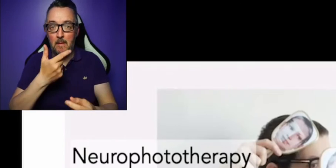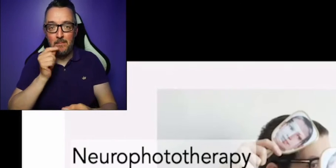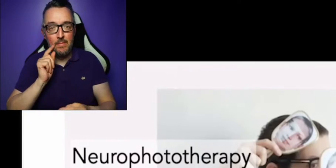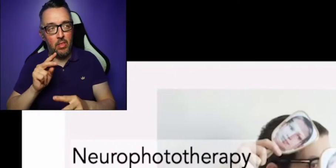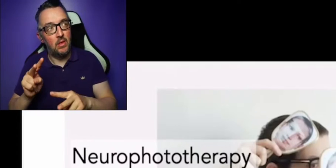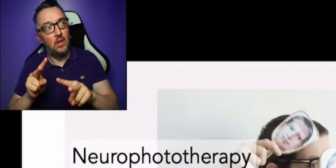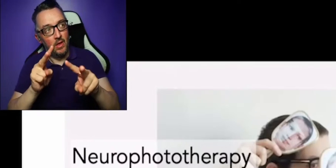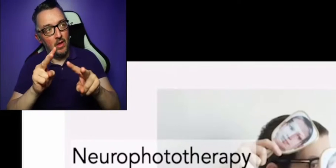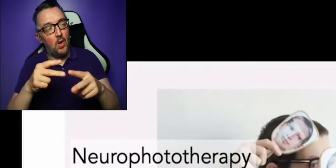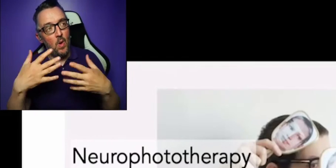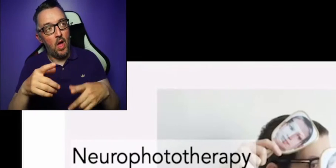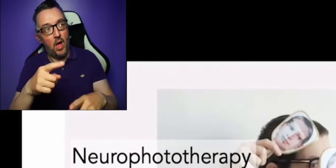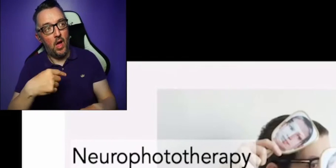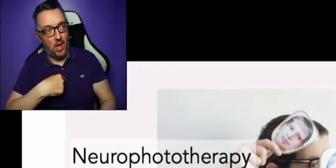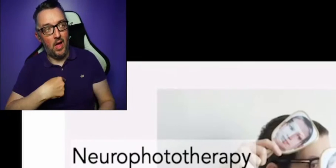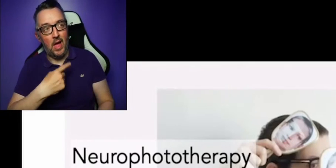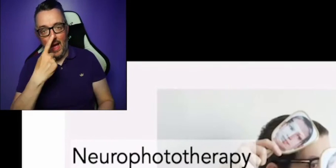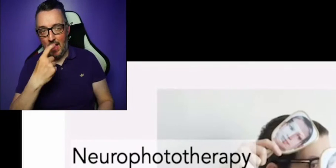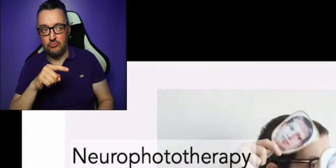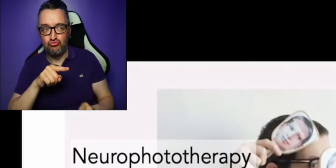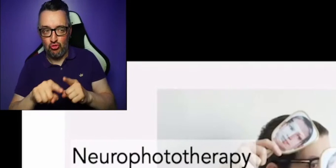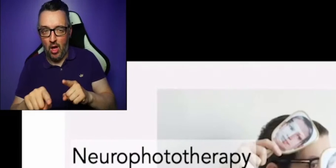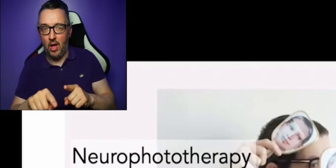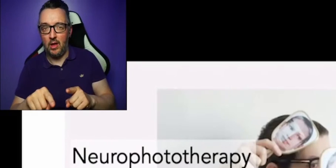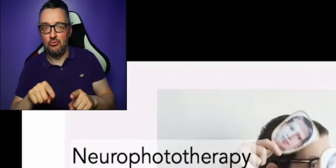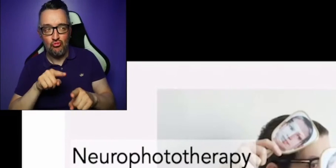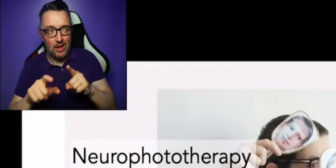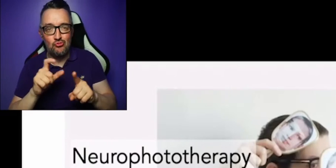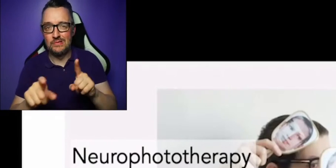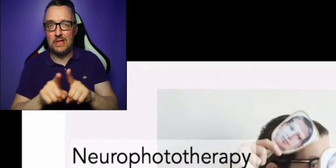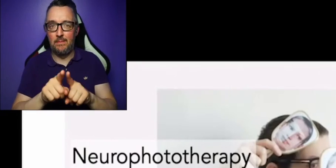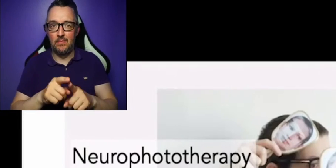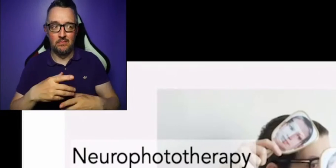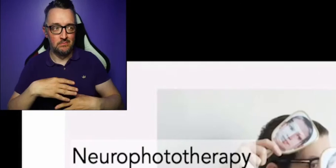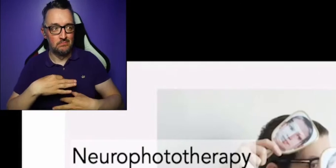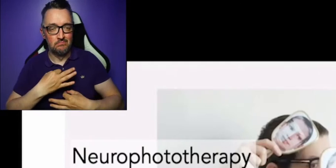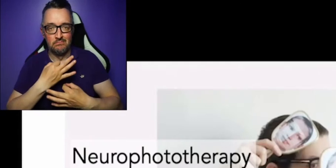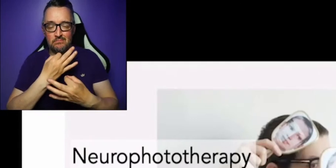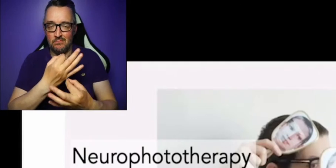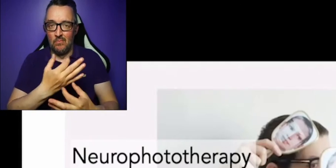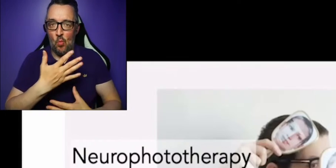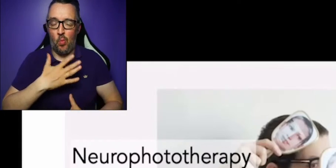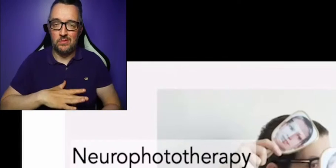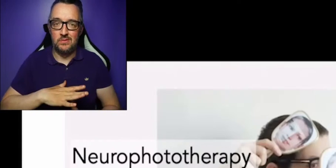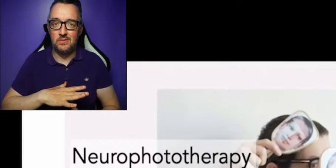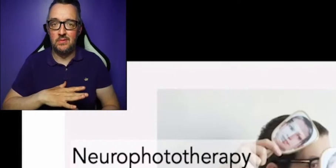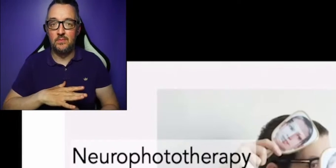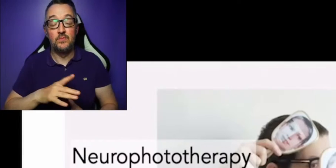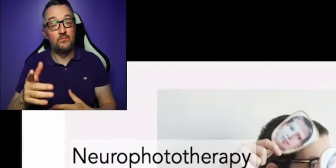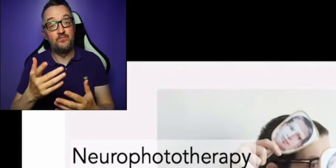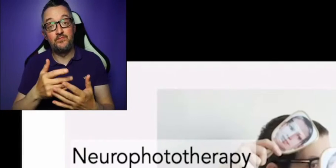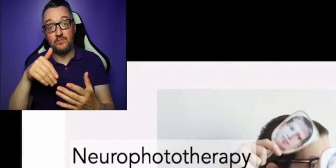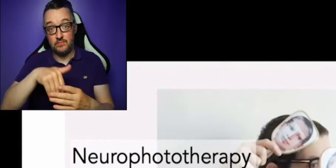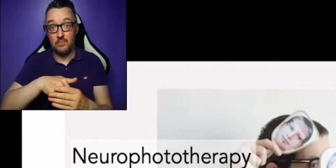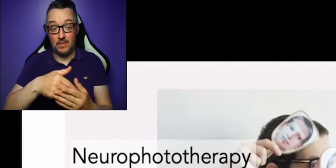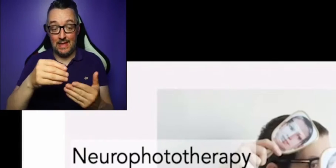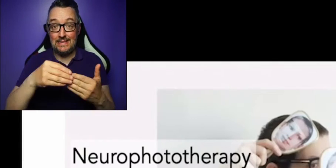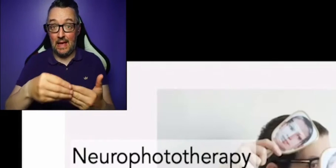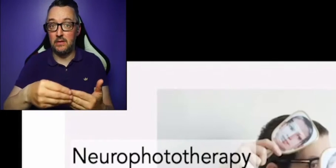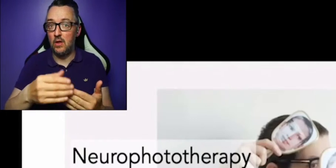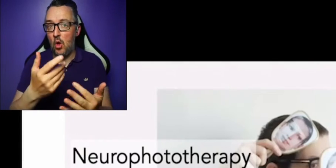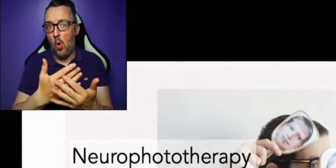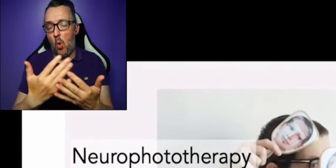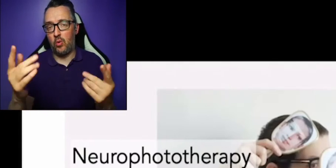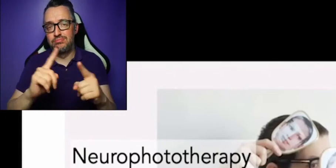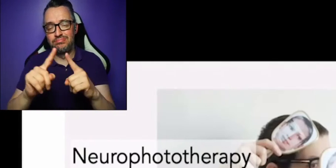inspiration for people to have a go and try it. Mm-hmm. And, you know, there's lots of ideas in there. And